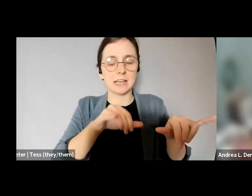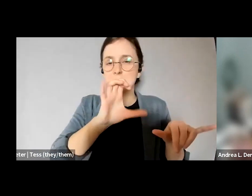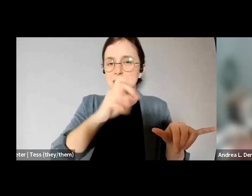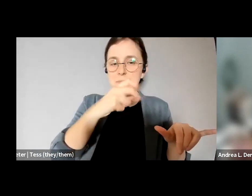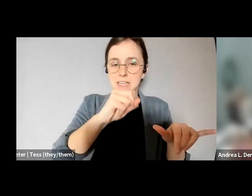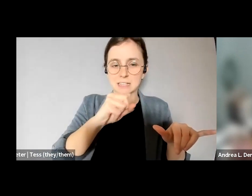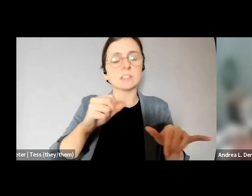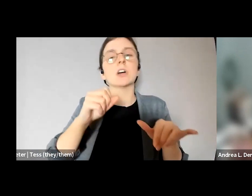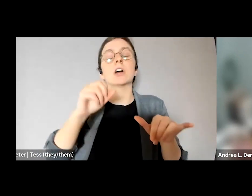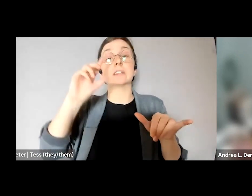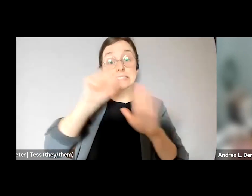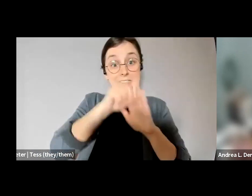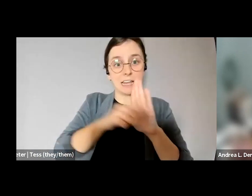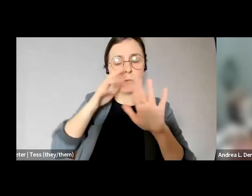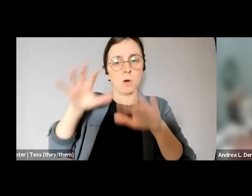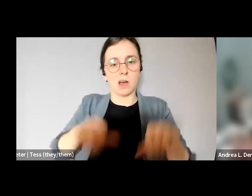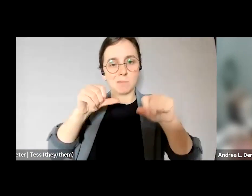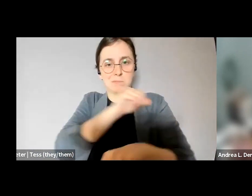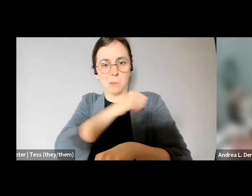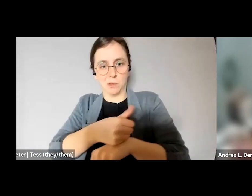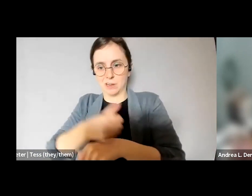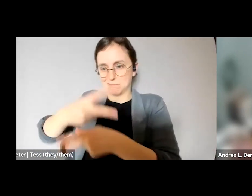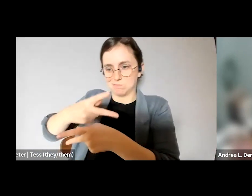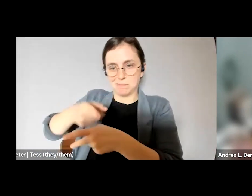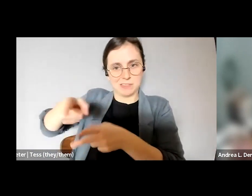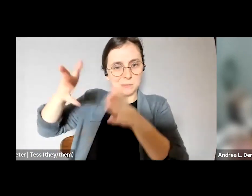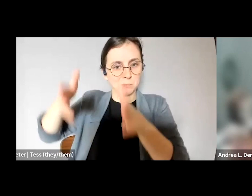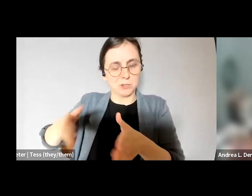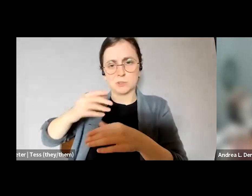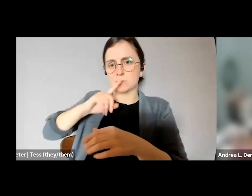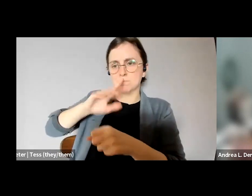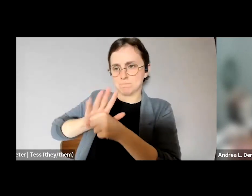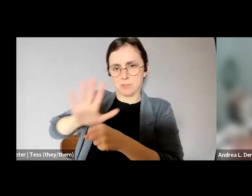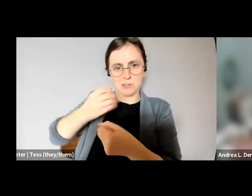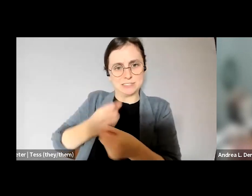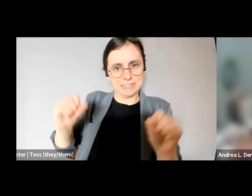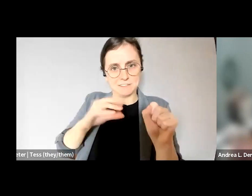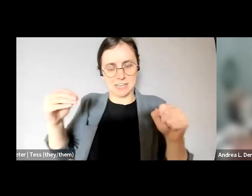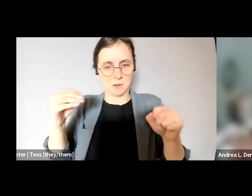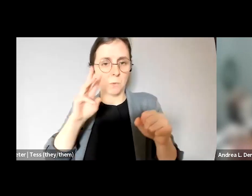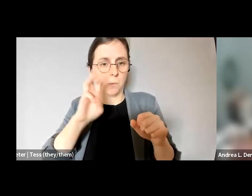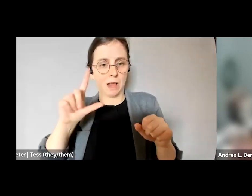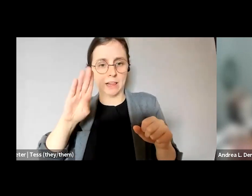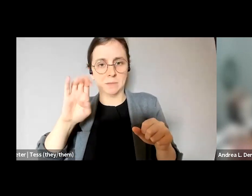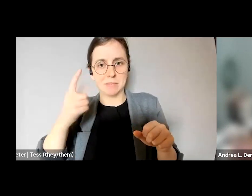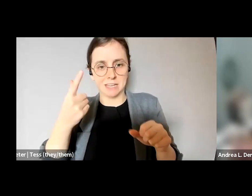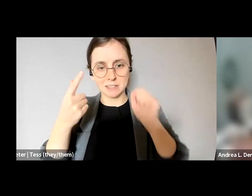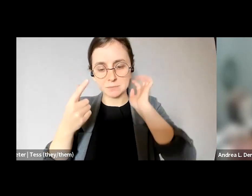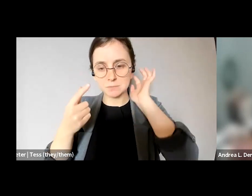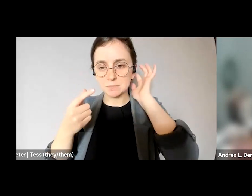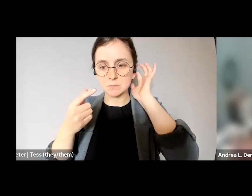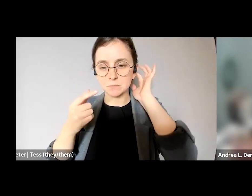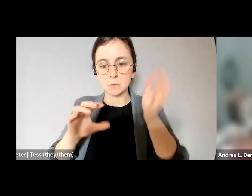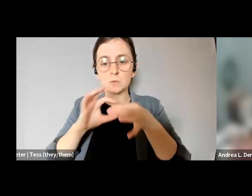and security. And then lastly here, let me just say a little bit about personal safety or educational